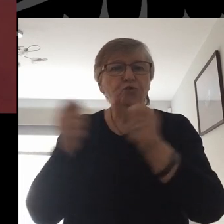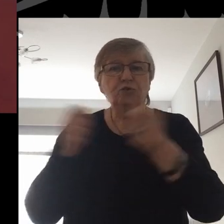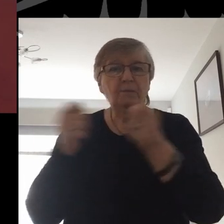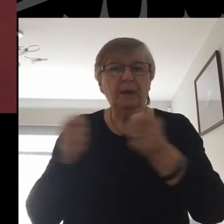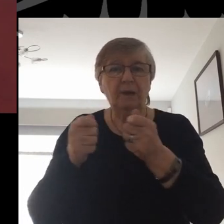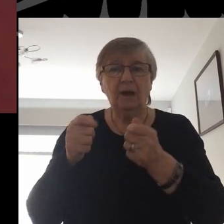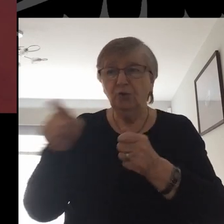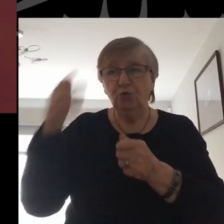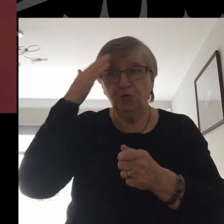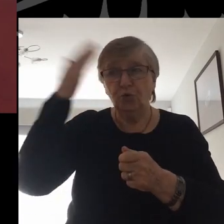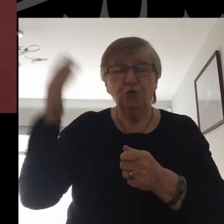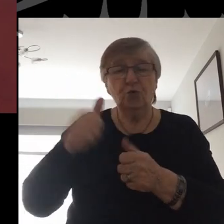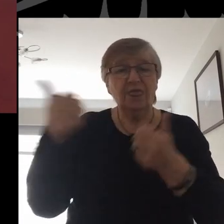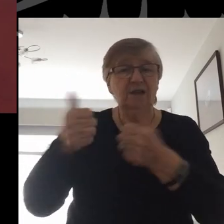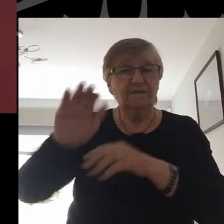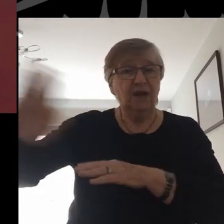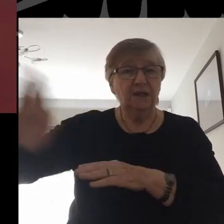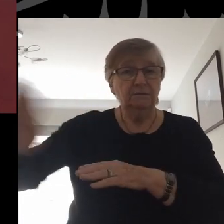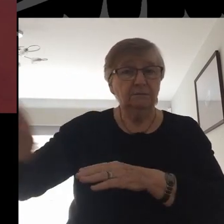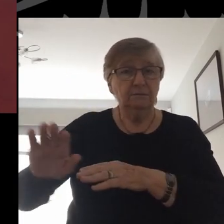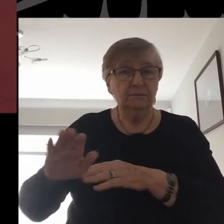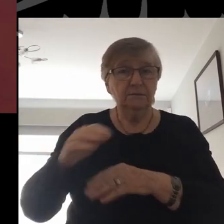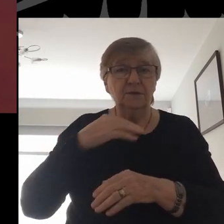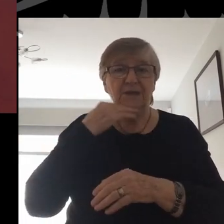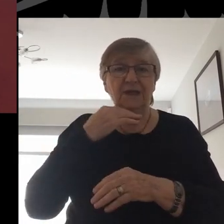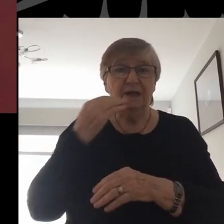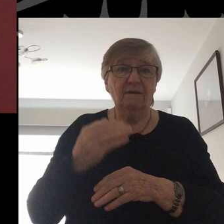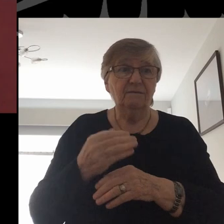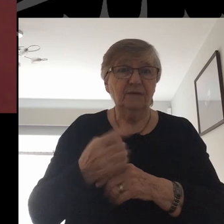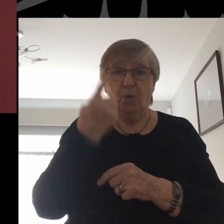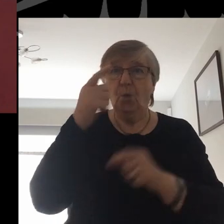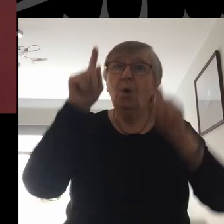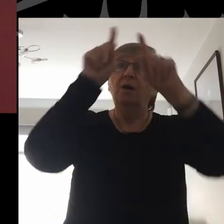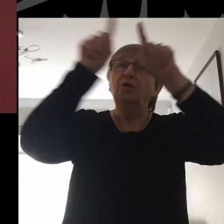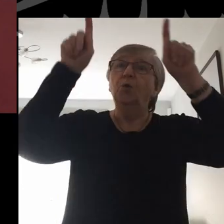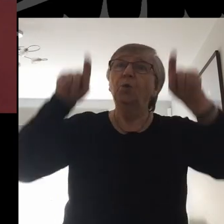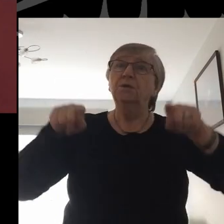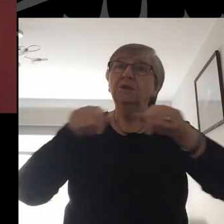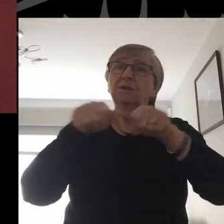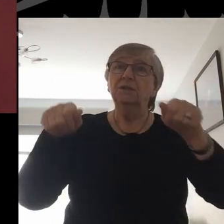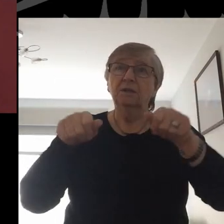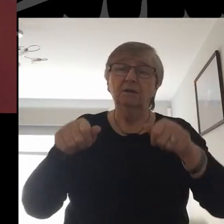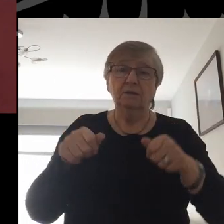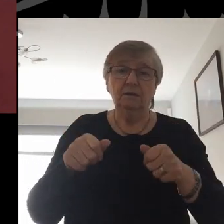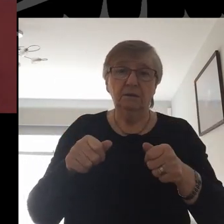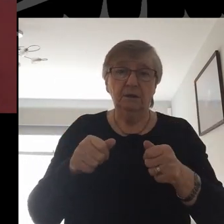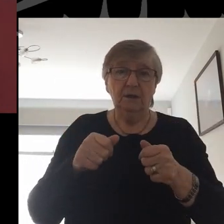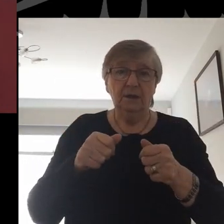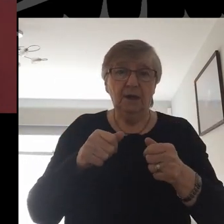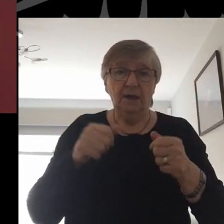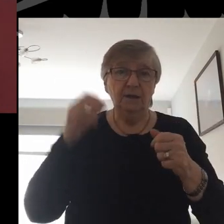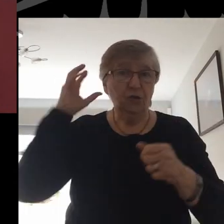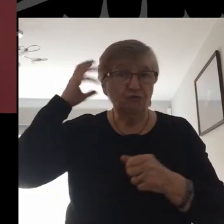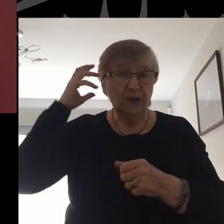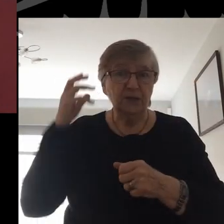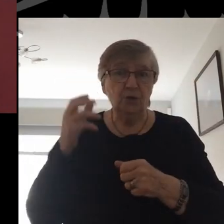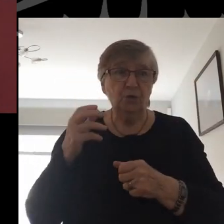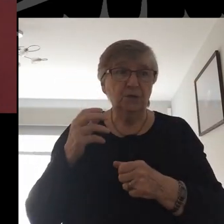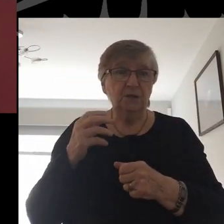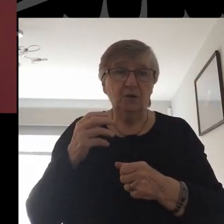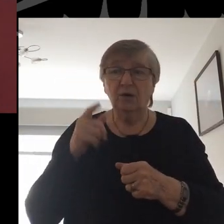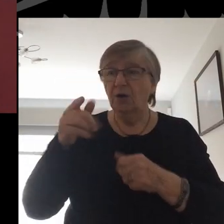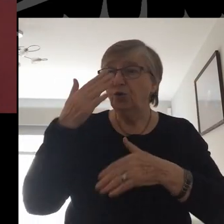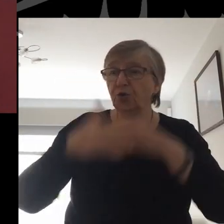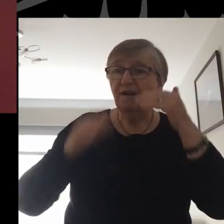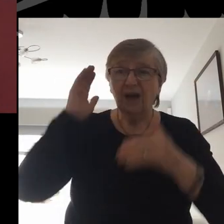problem. It wouldn't be enough just to maybe put one notice in a radio program and say, too bad if you don't listen to the radio,